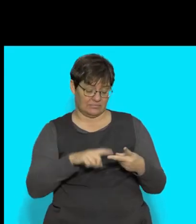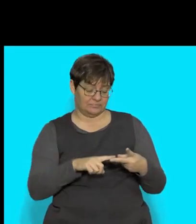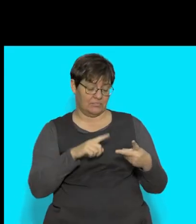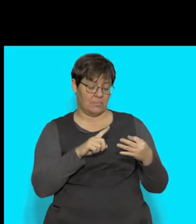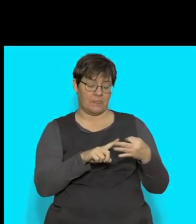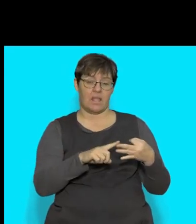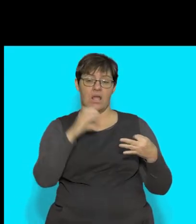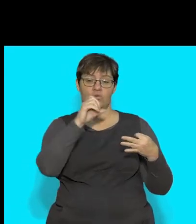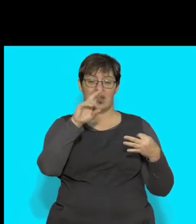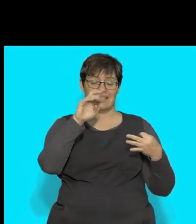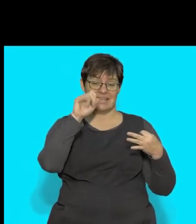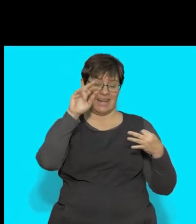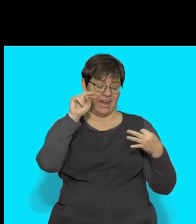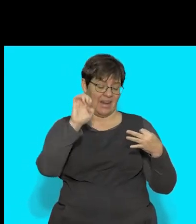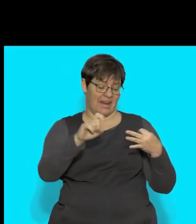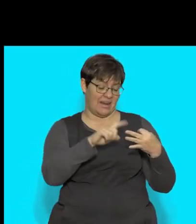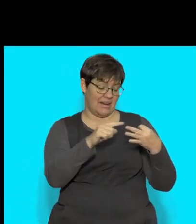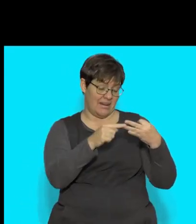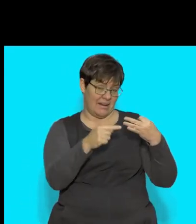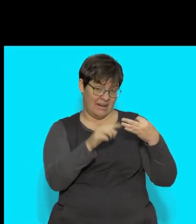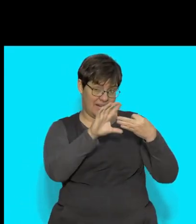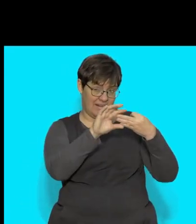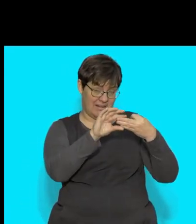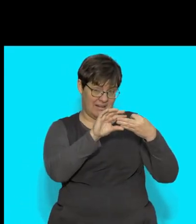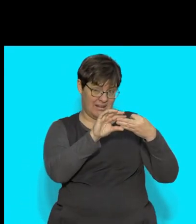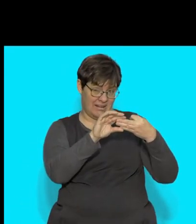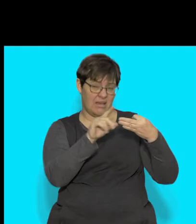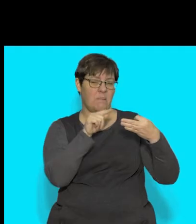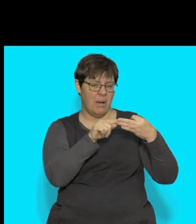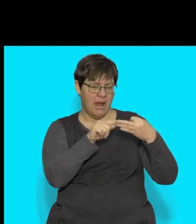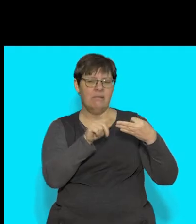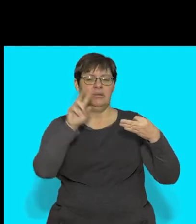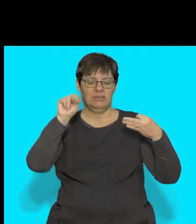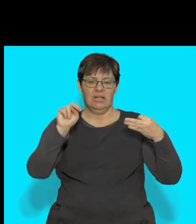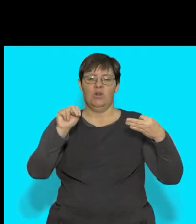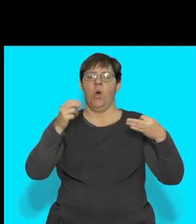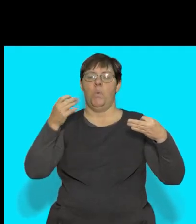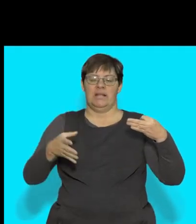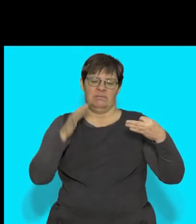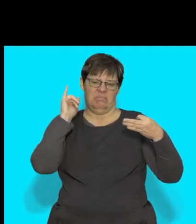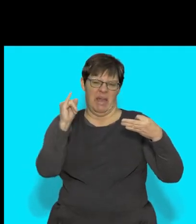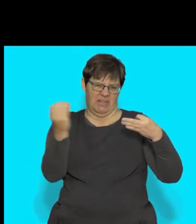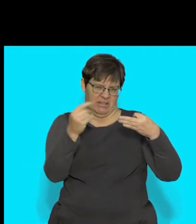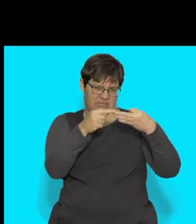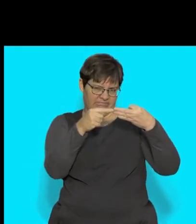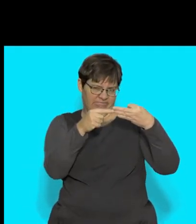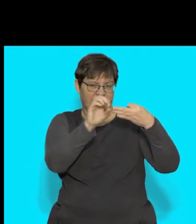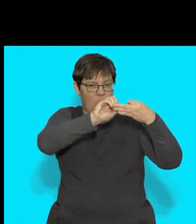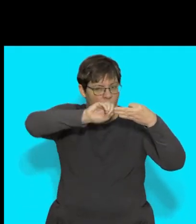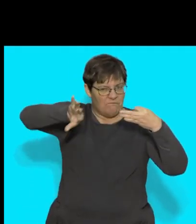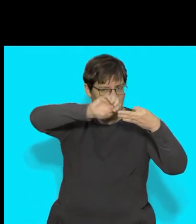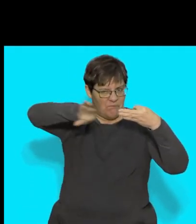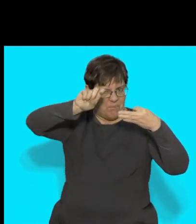there was uric acid, there was creatinine, and those are all